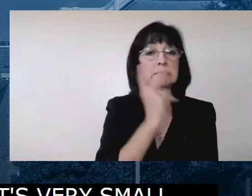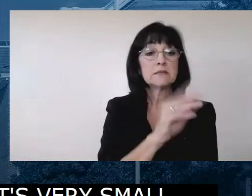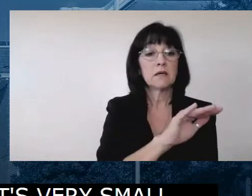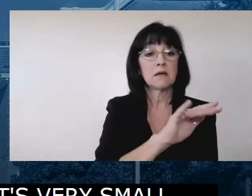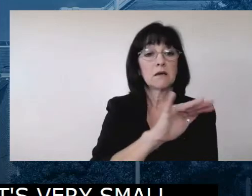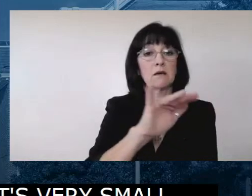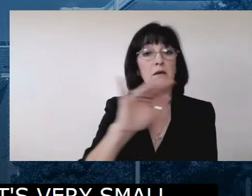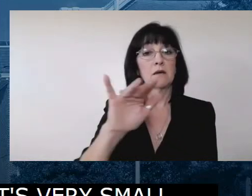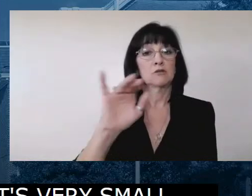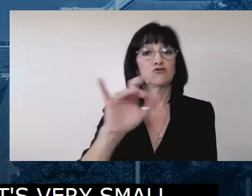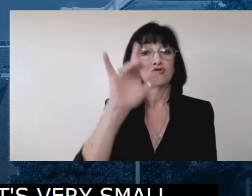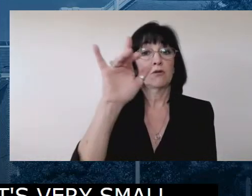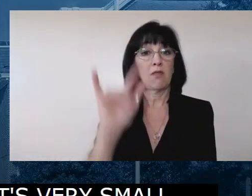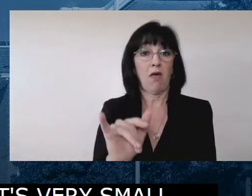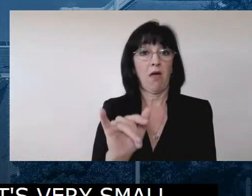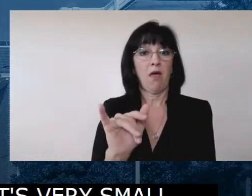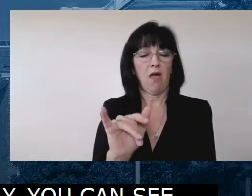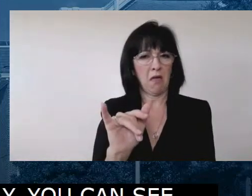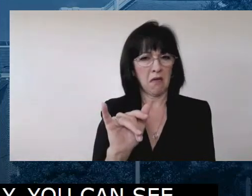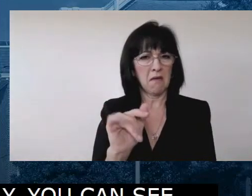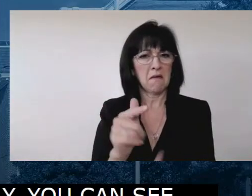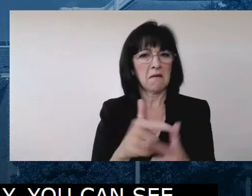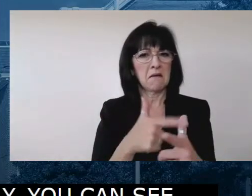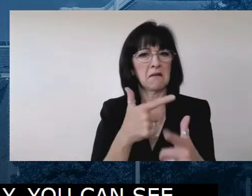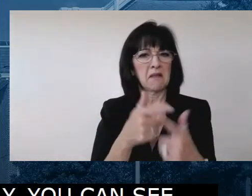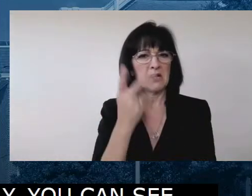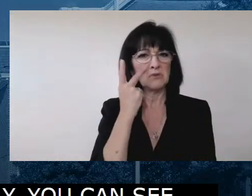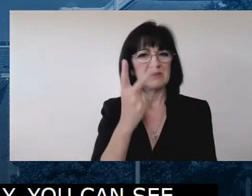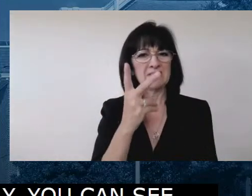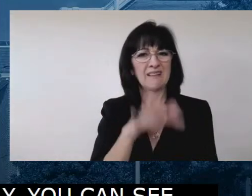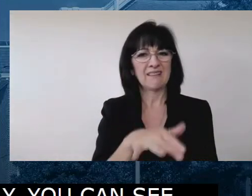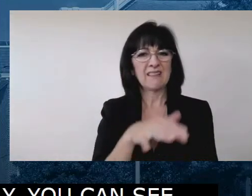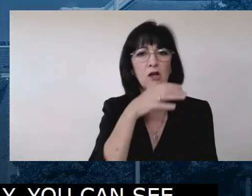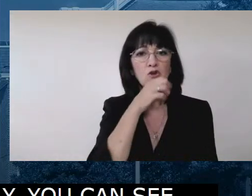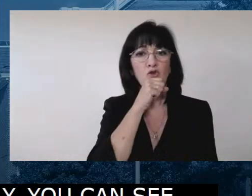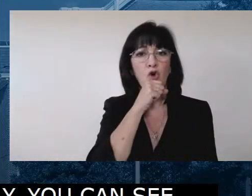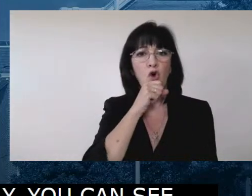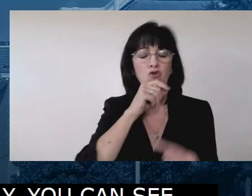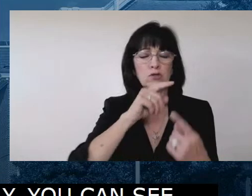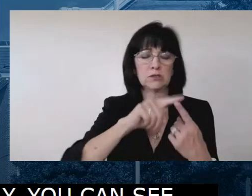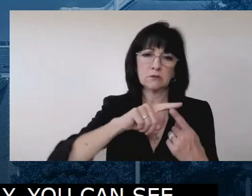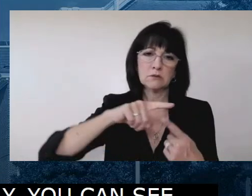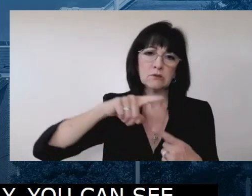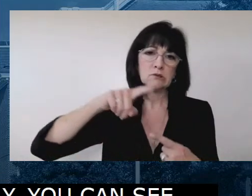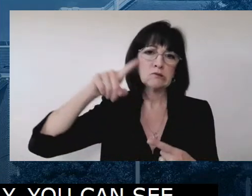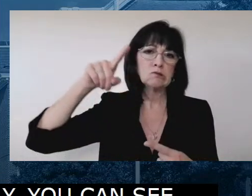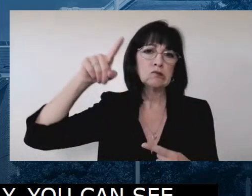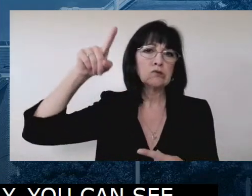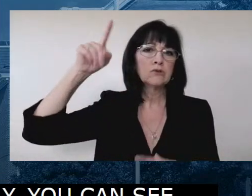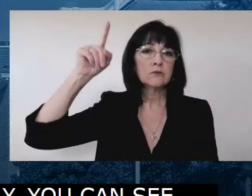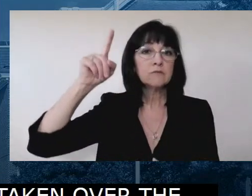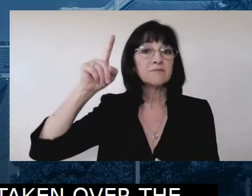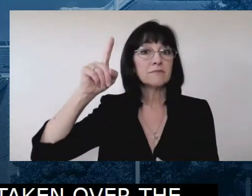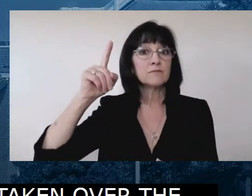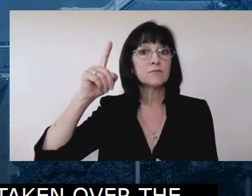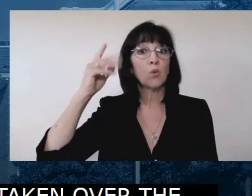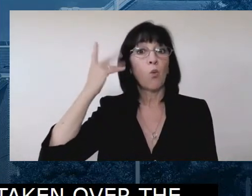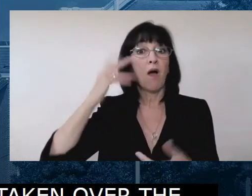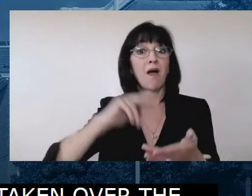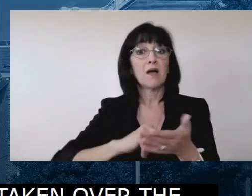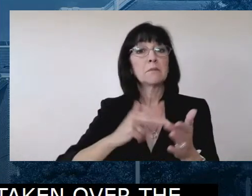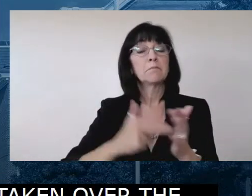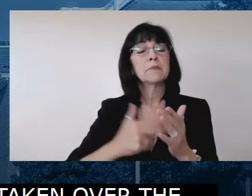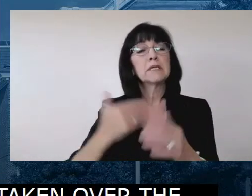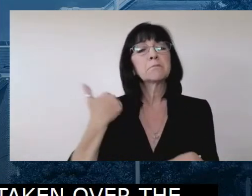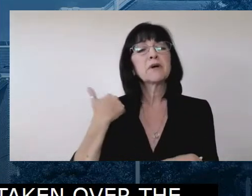that this color of orange has pretty much taken over the strains that are being seen. And